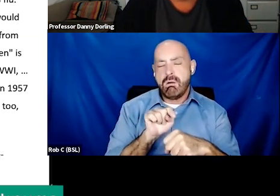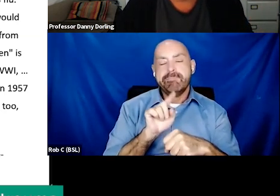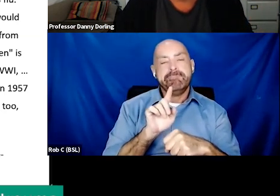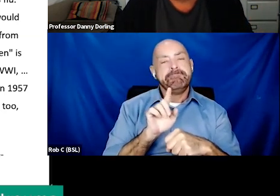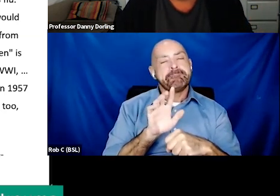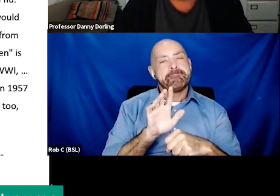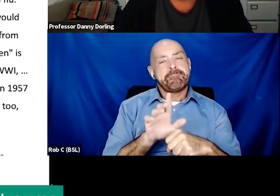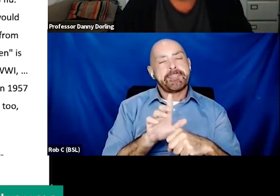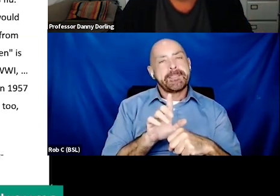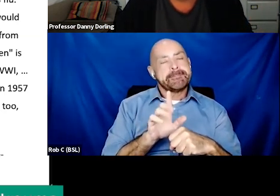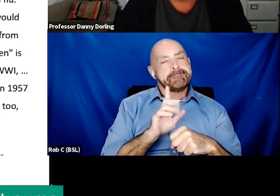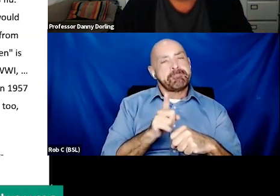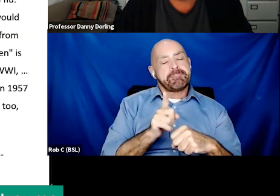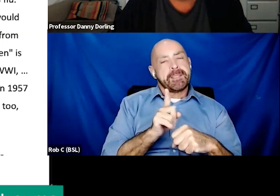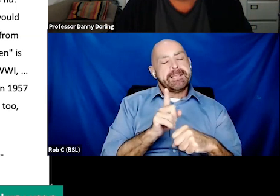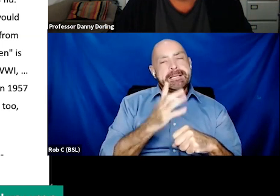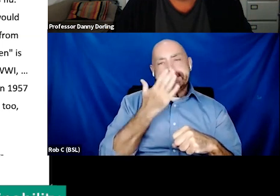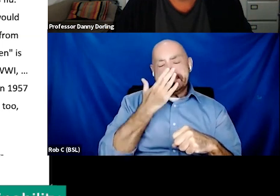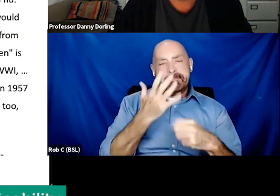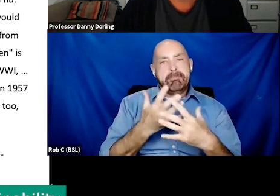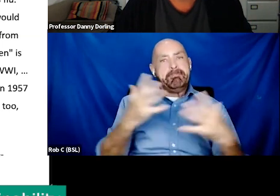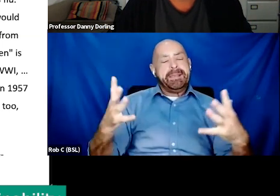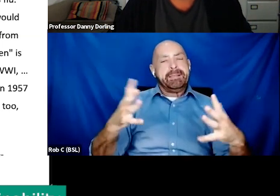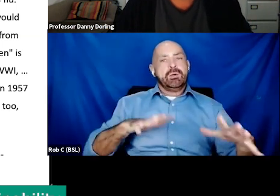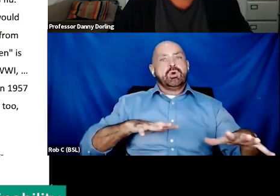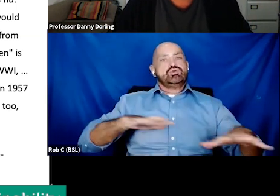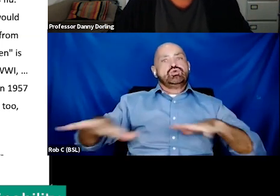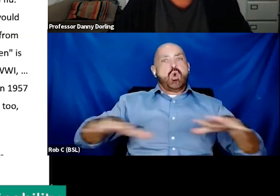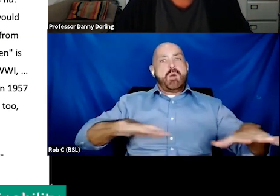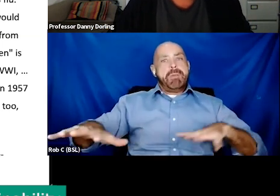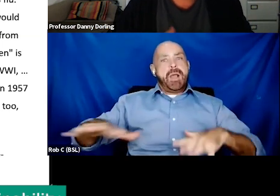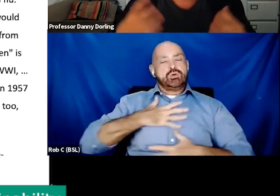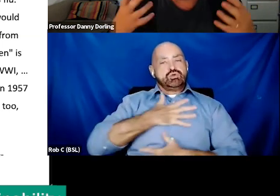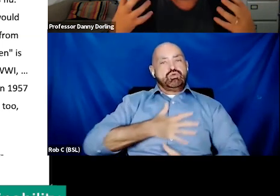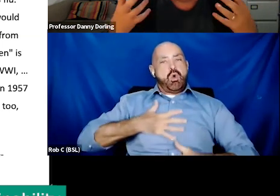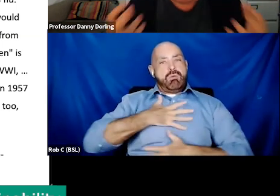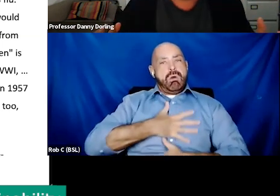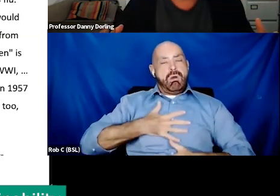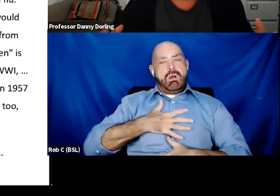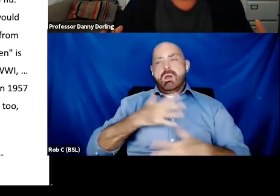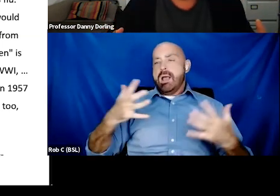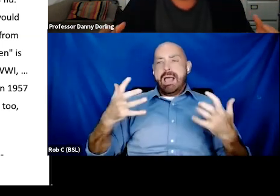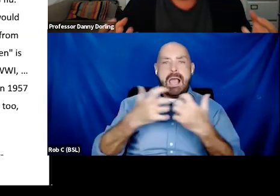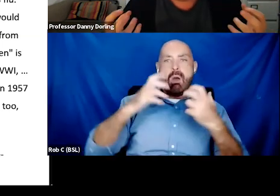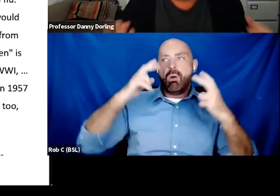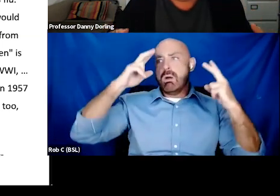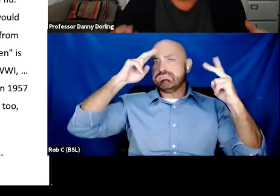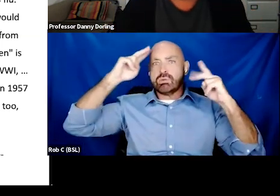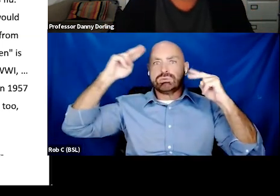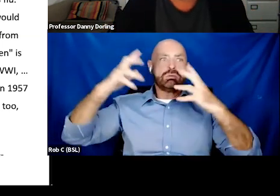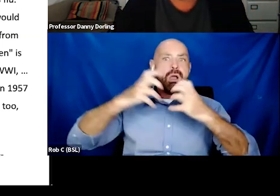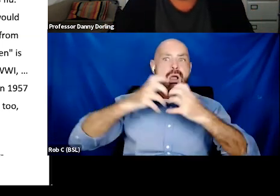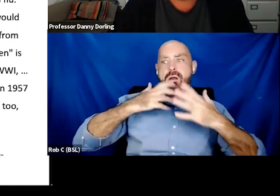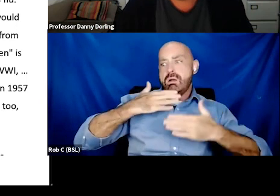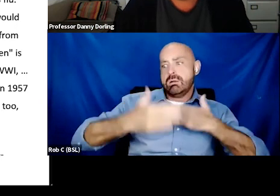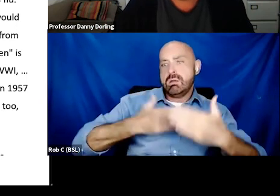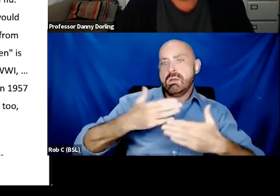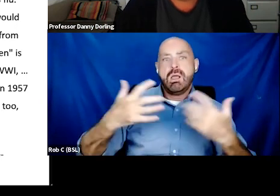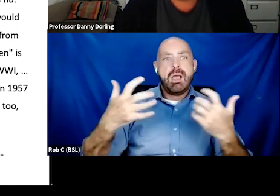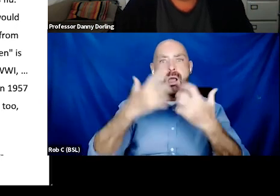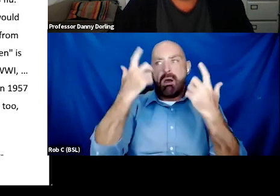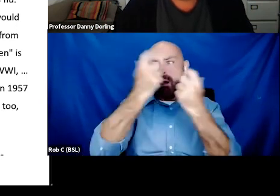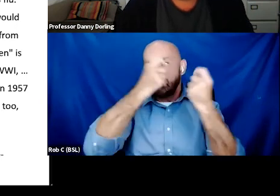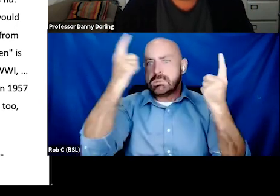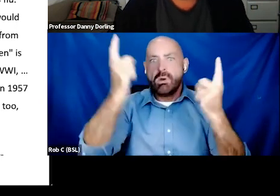have a mass trauma from influenza, mass trauma being the collective inability to process the present, to understand what we're going